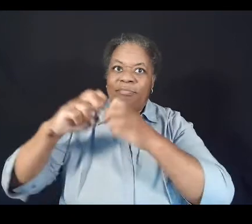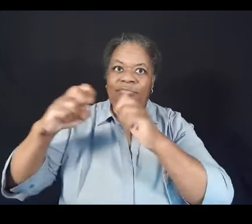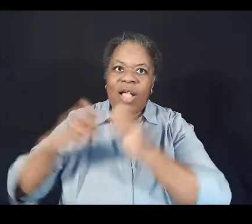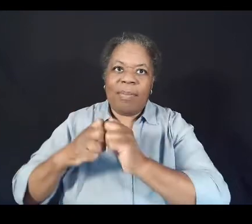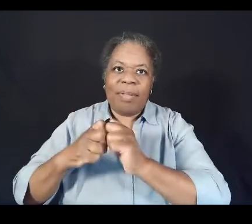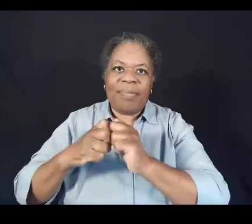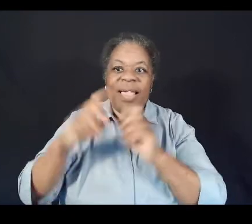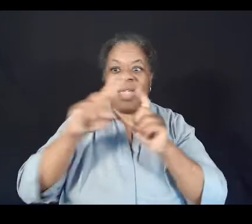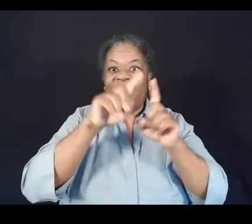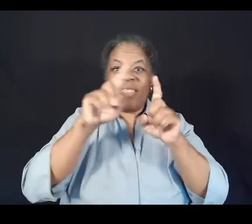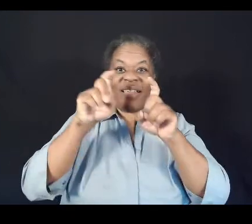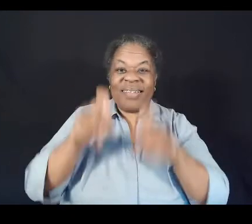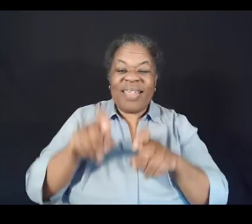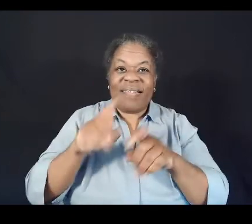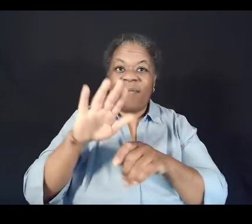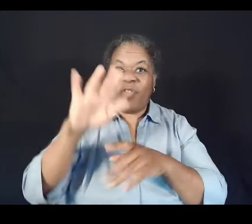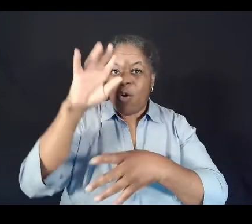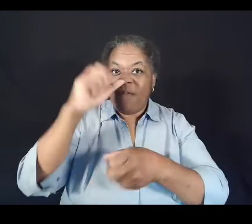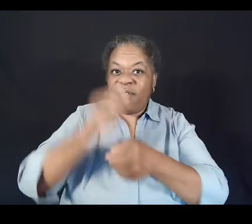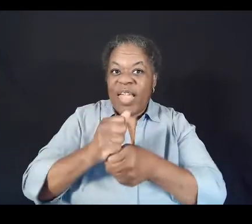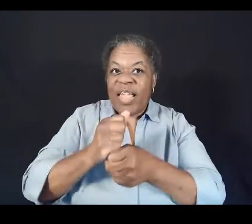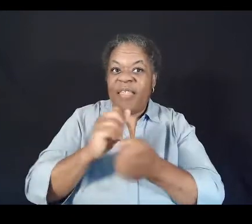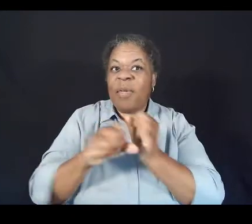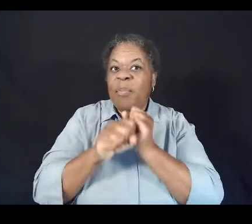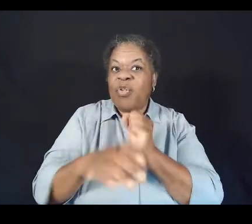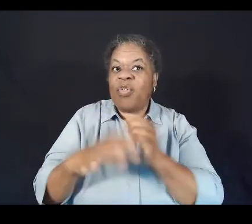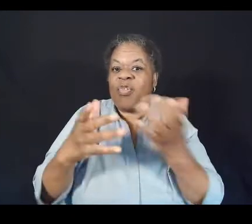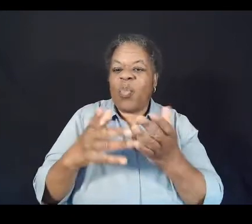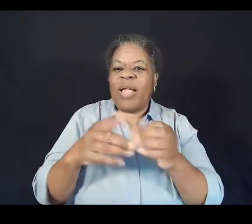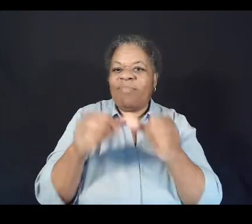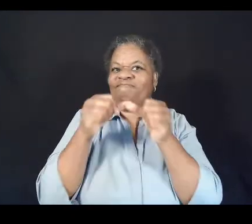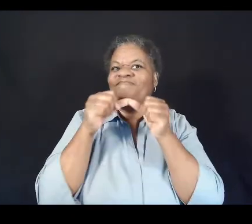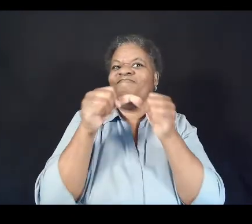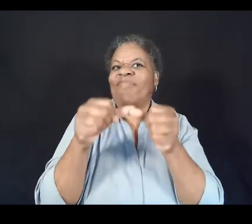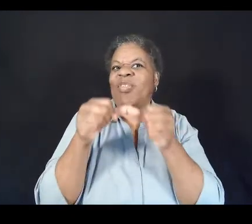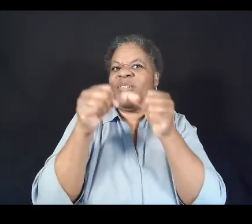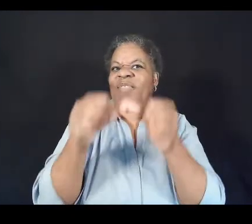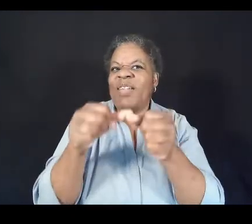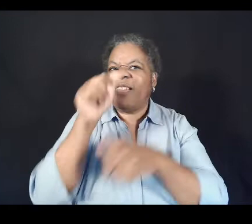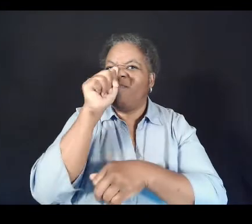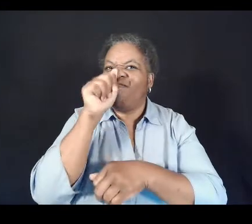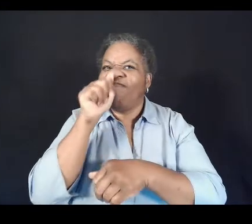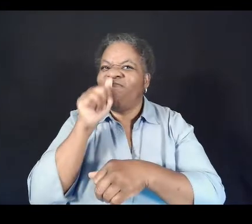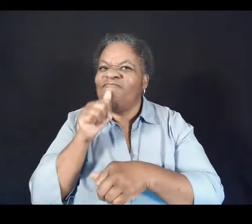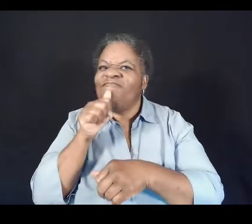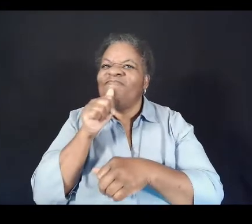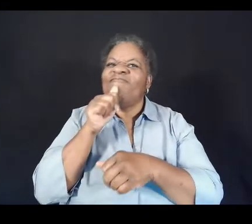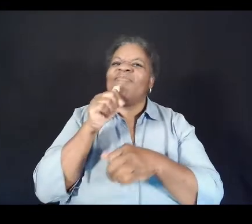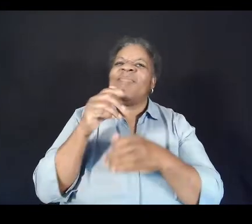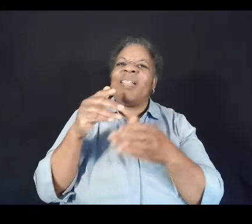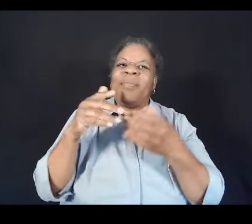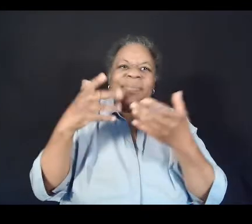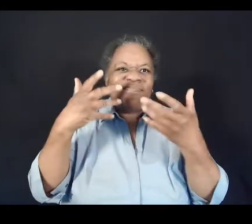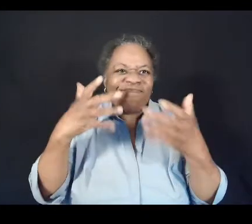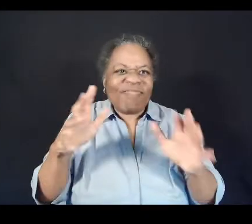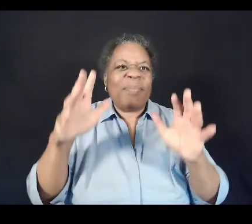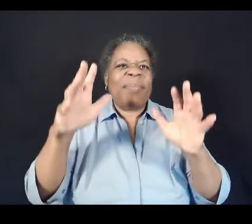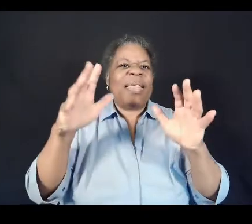faith produces perseverance. Let perseverance finish its work so that you may be mature and complete, not lacking